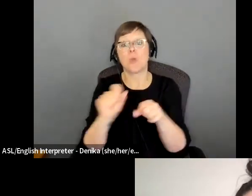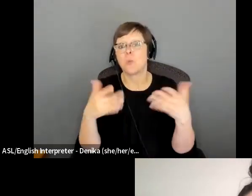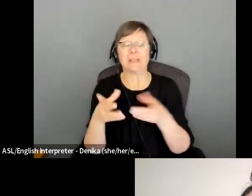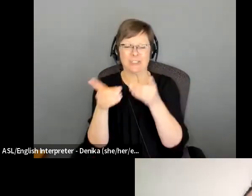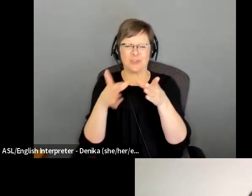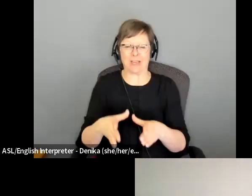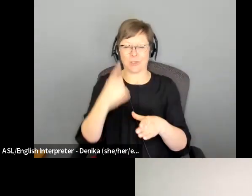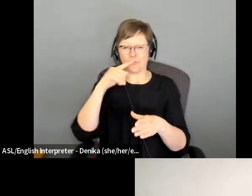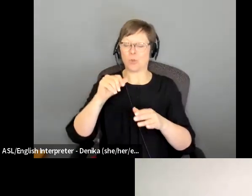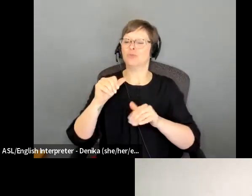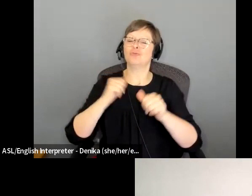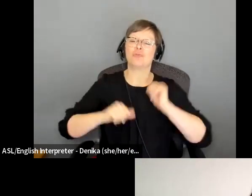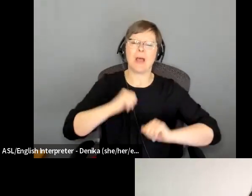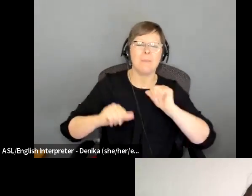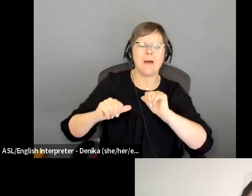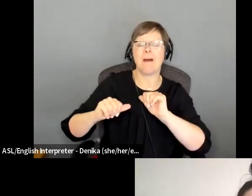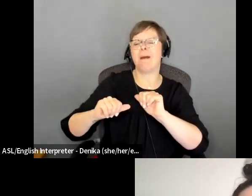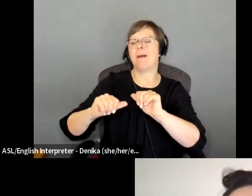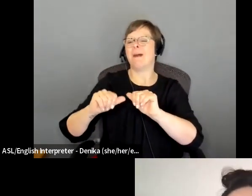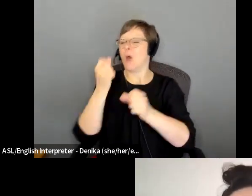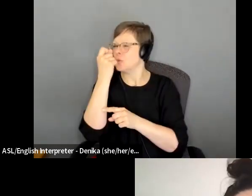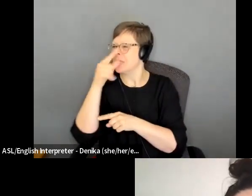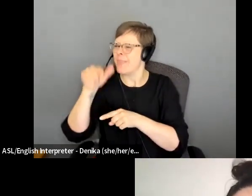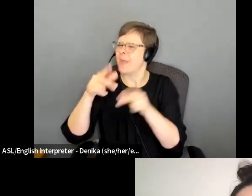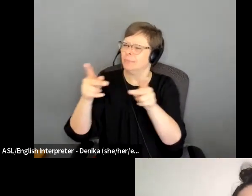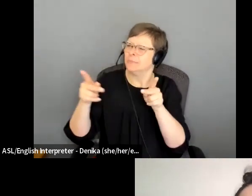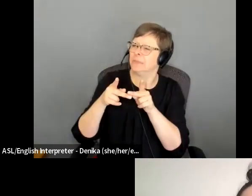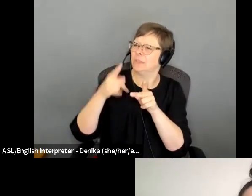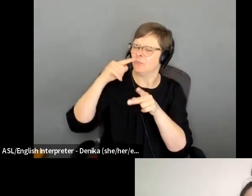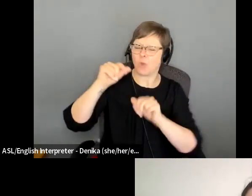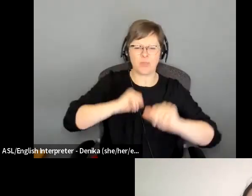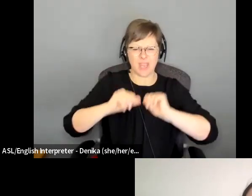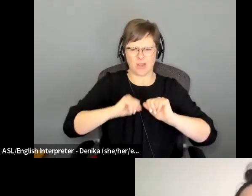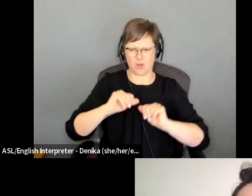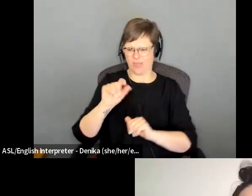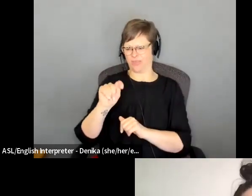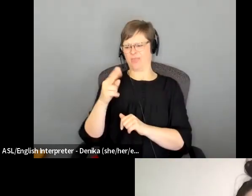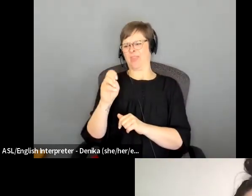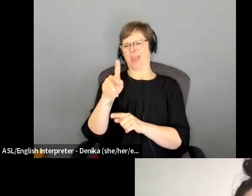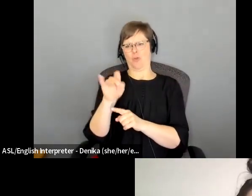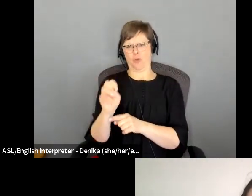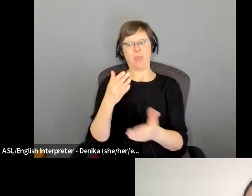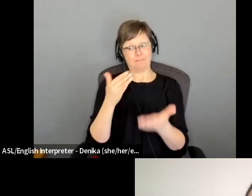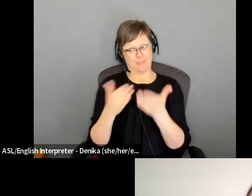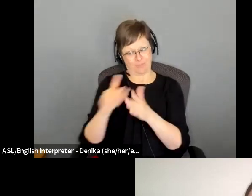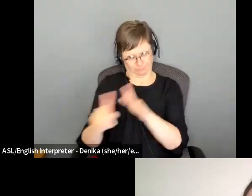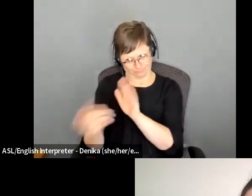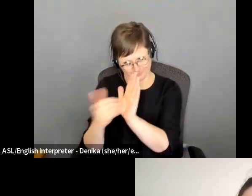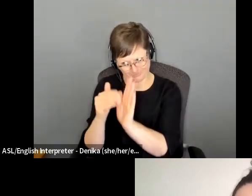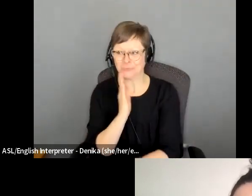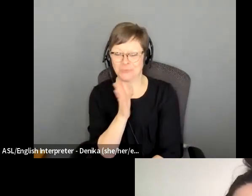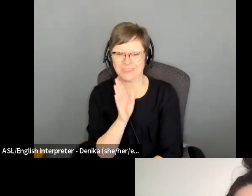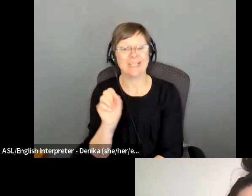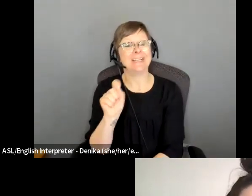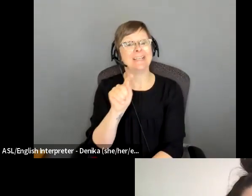director and dramaturg, and kind of understanding our position within theater may become important later in the conversation today. Stafford?